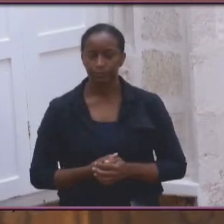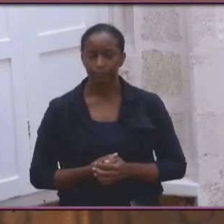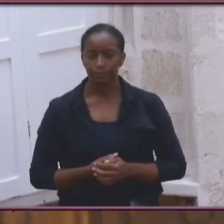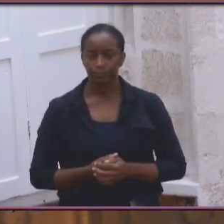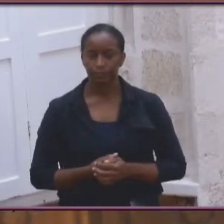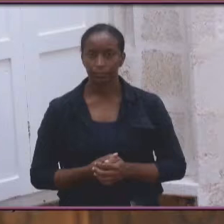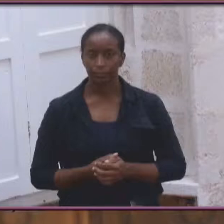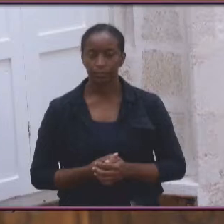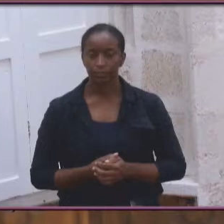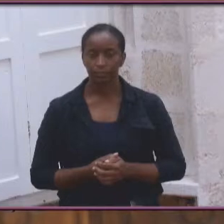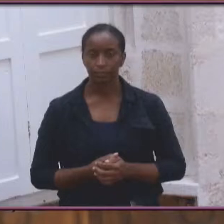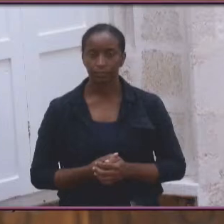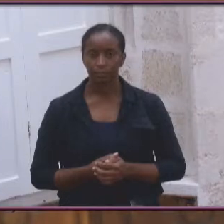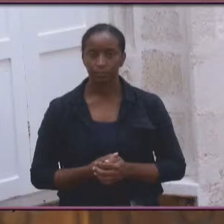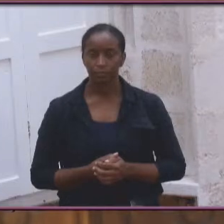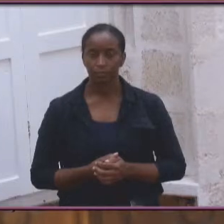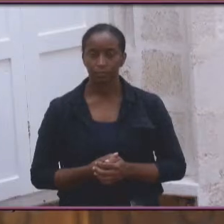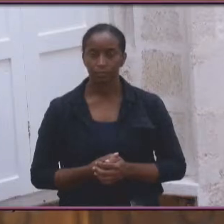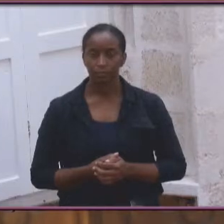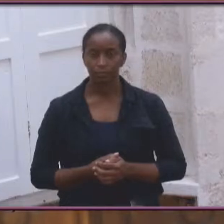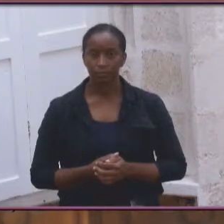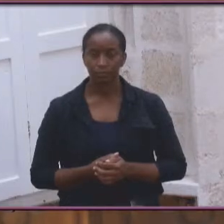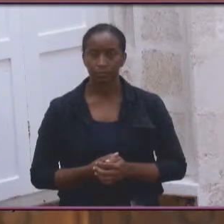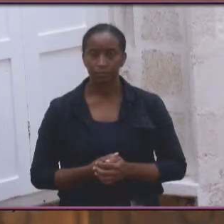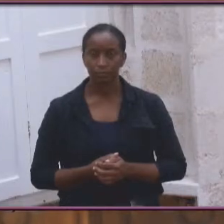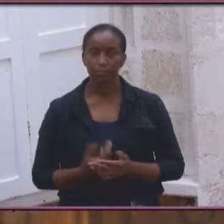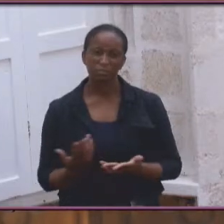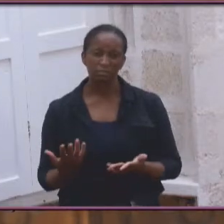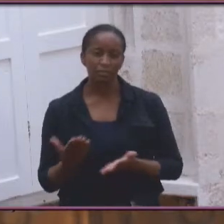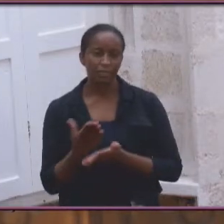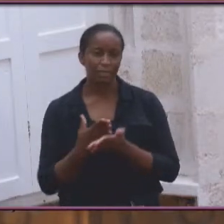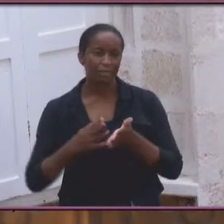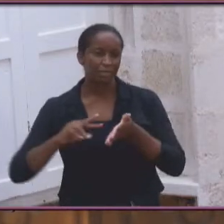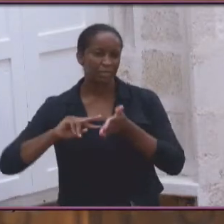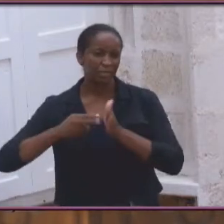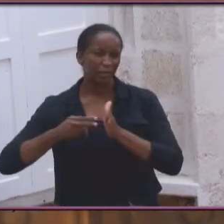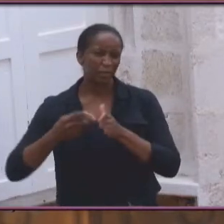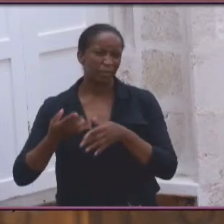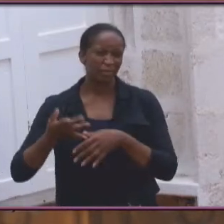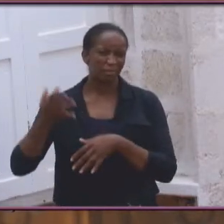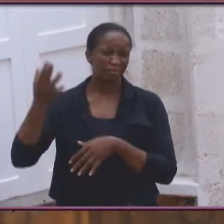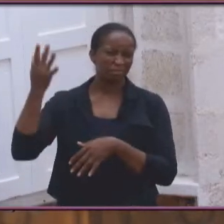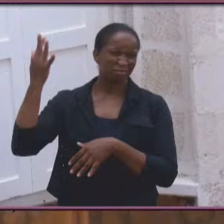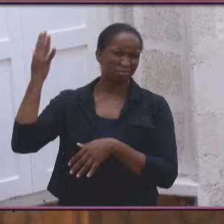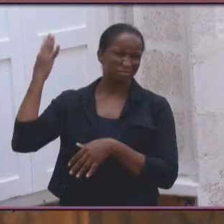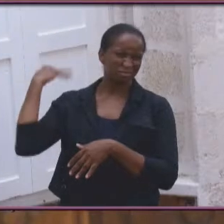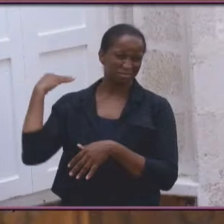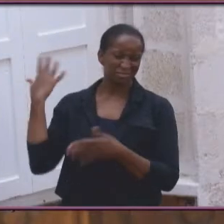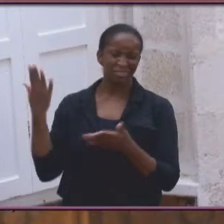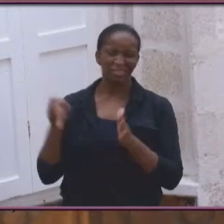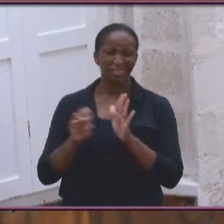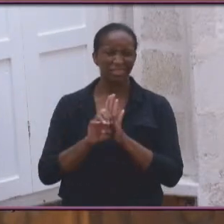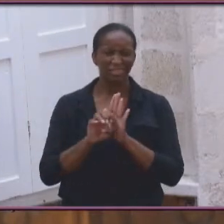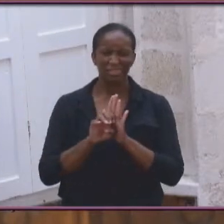some definitions in here that I think are a little archaic, like night soil that we're still seeing.